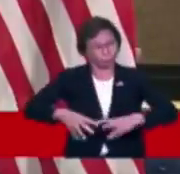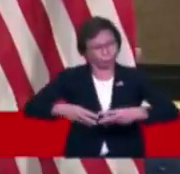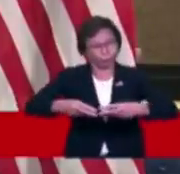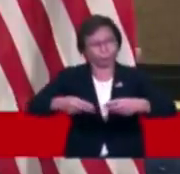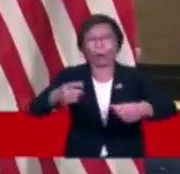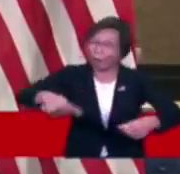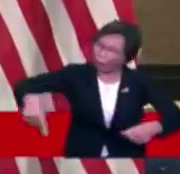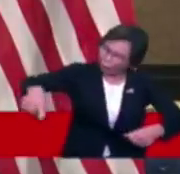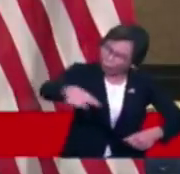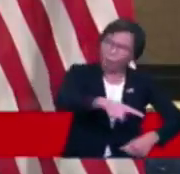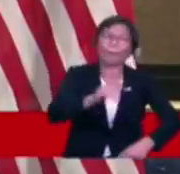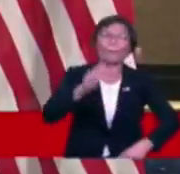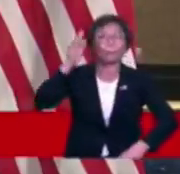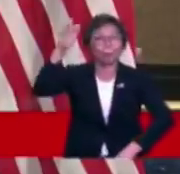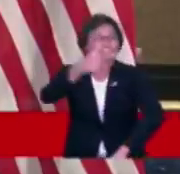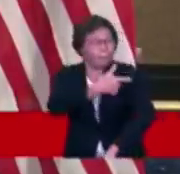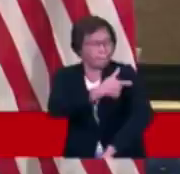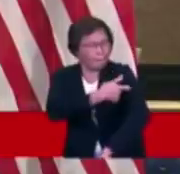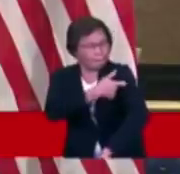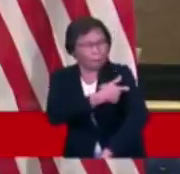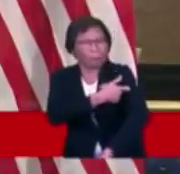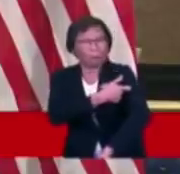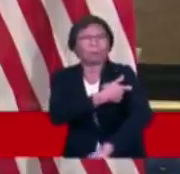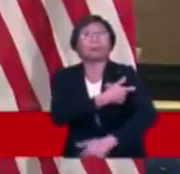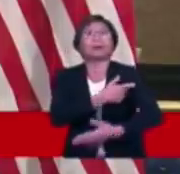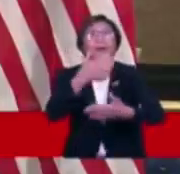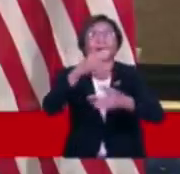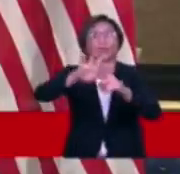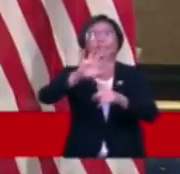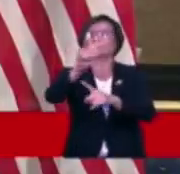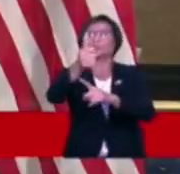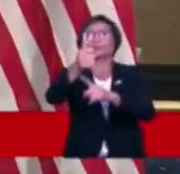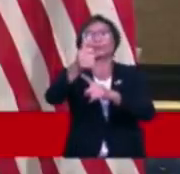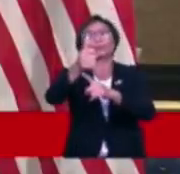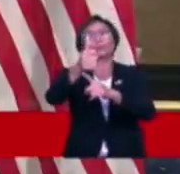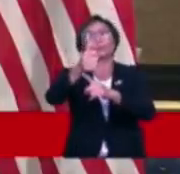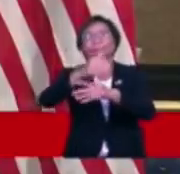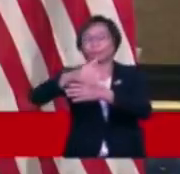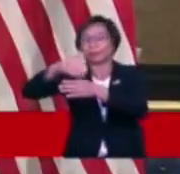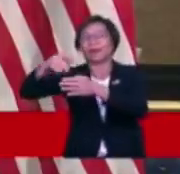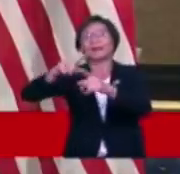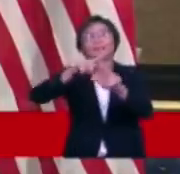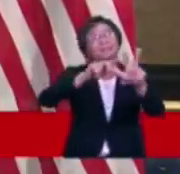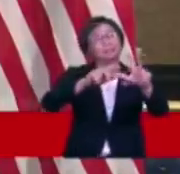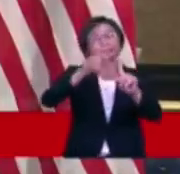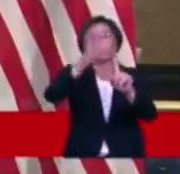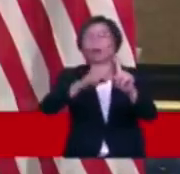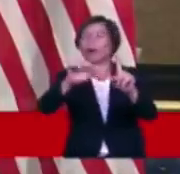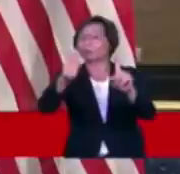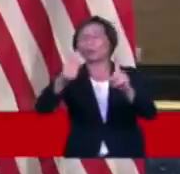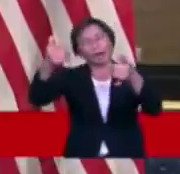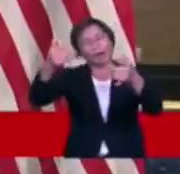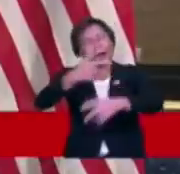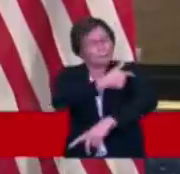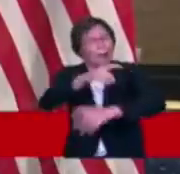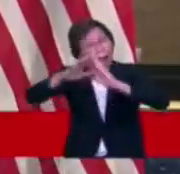you will get vaccinated by the end of October, inshallah. And I hope the new government,